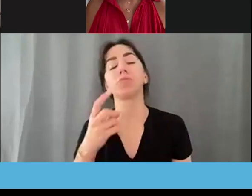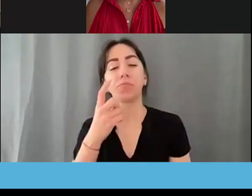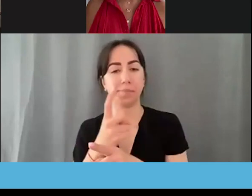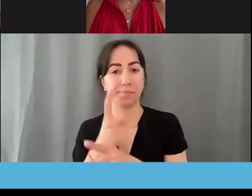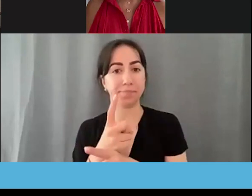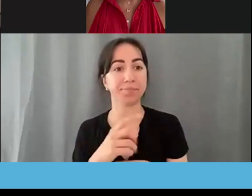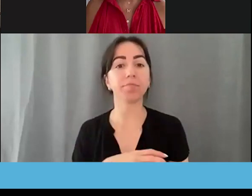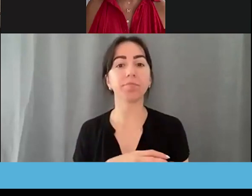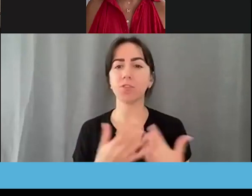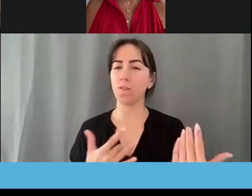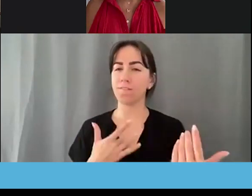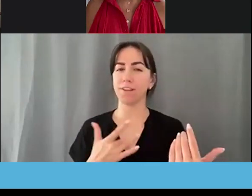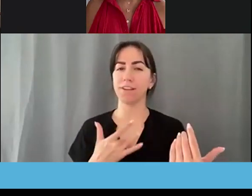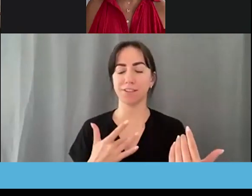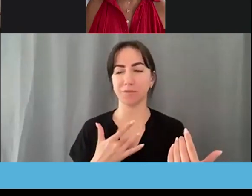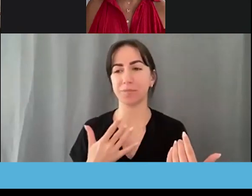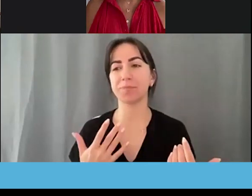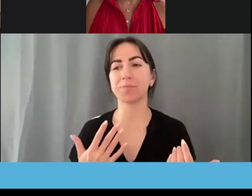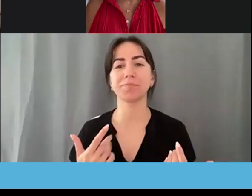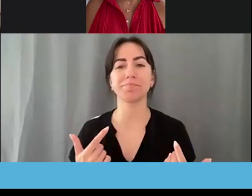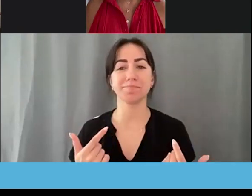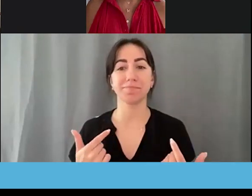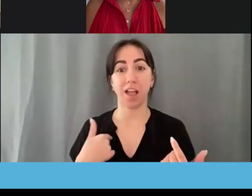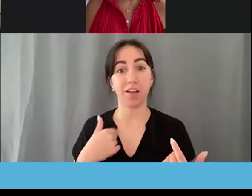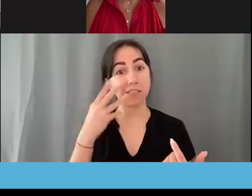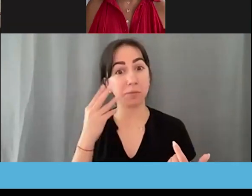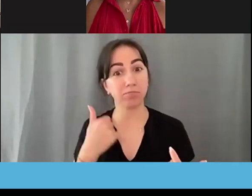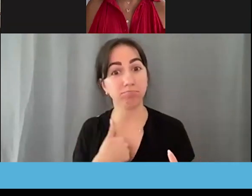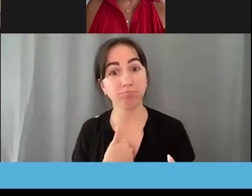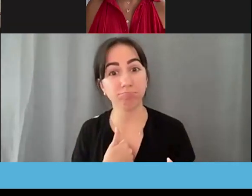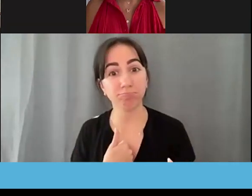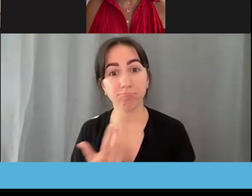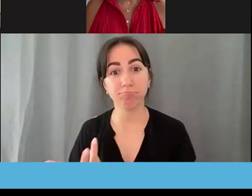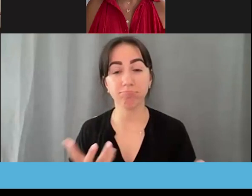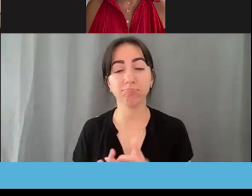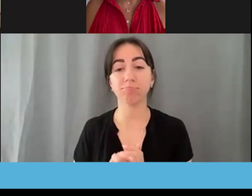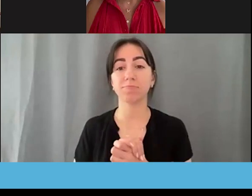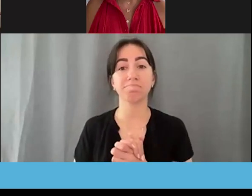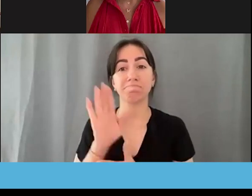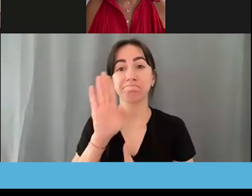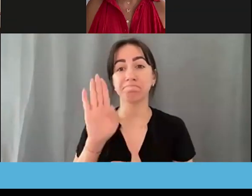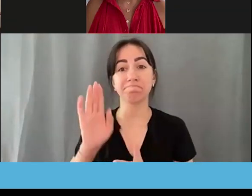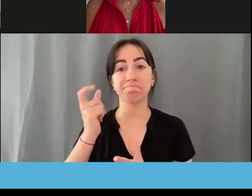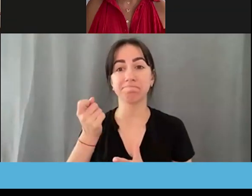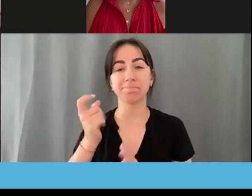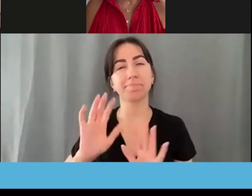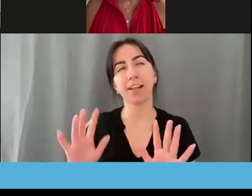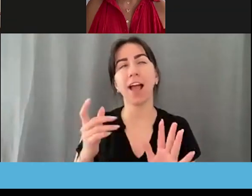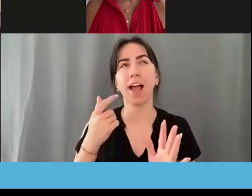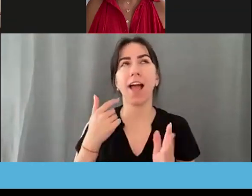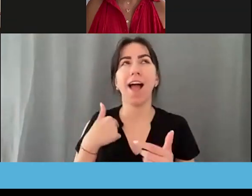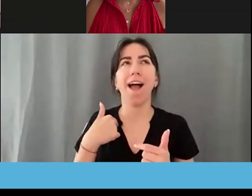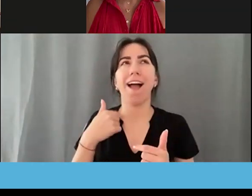And so I think that that's just, I face that. I really never understood, or not never understood, I